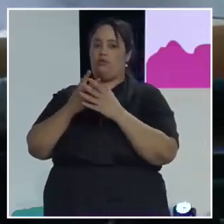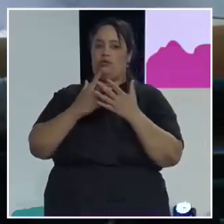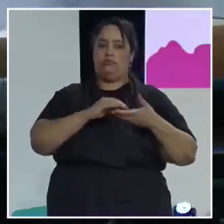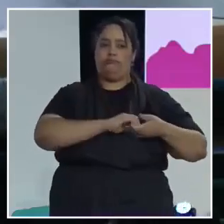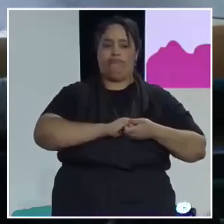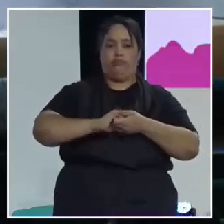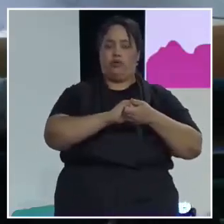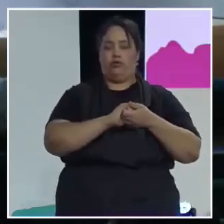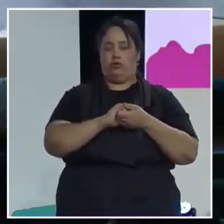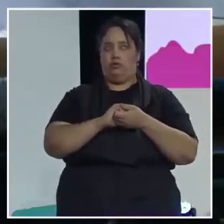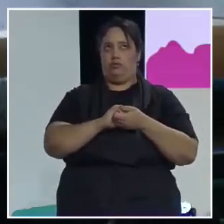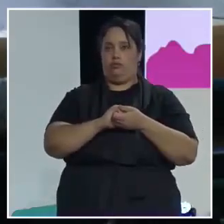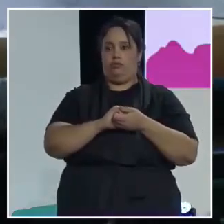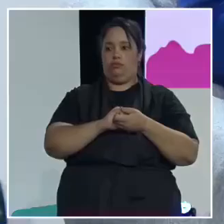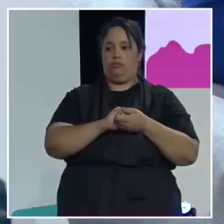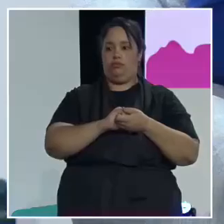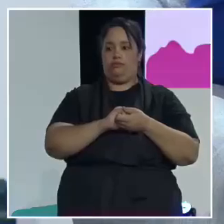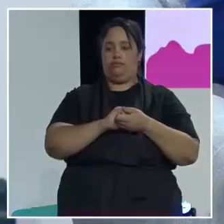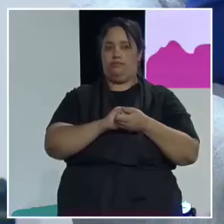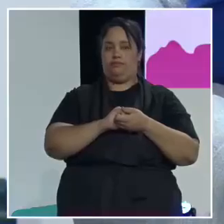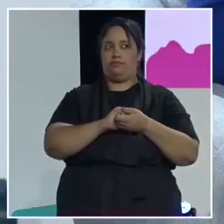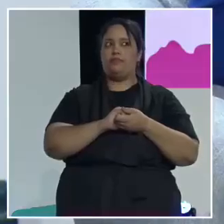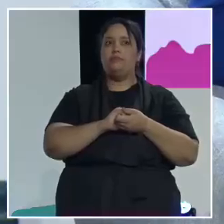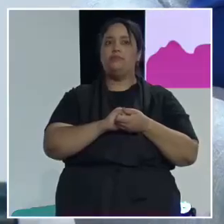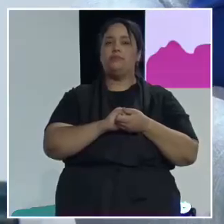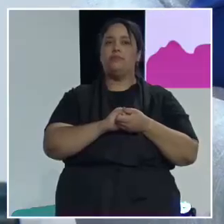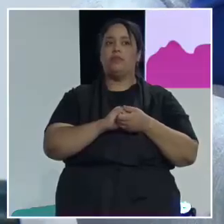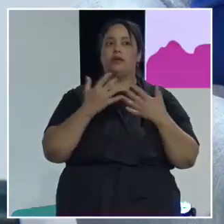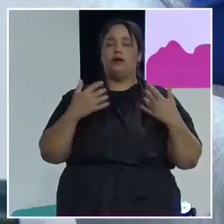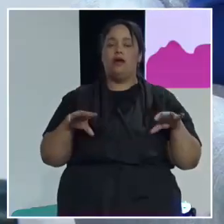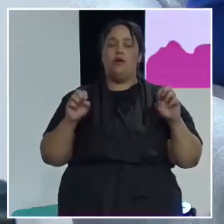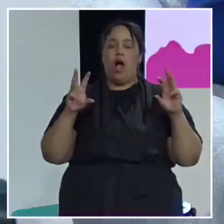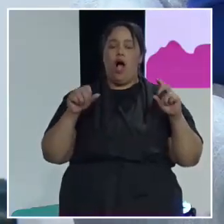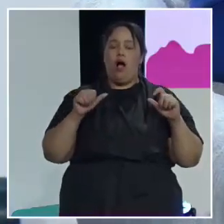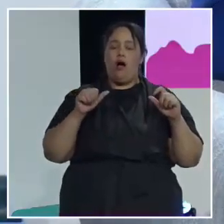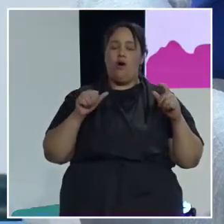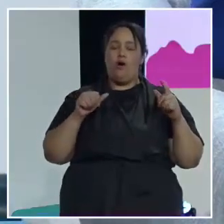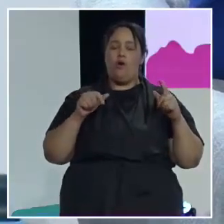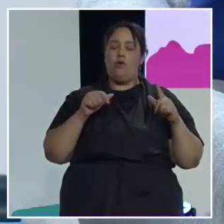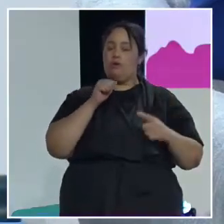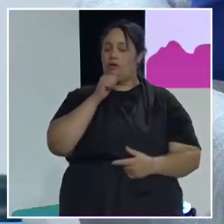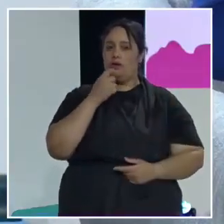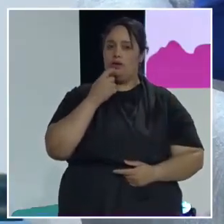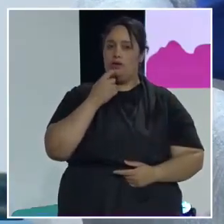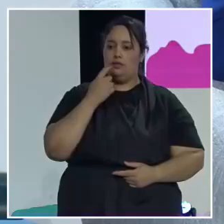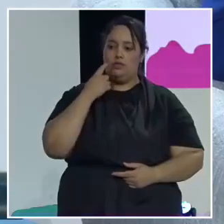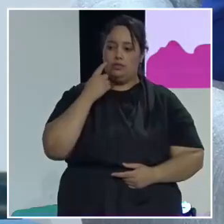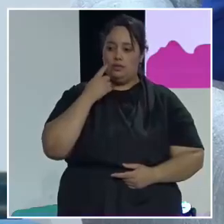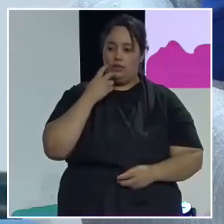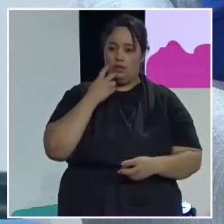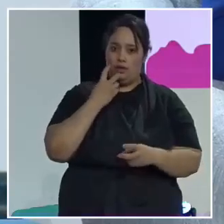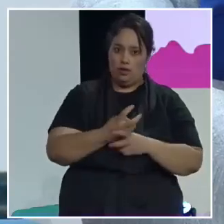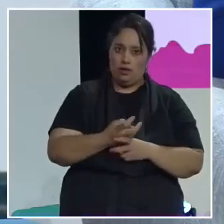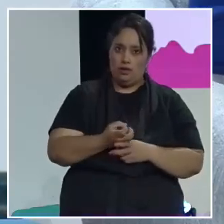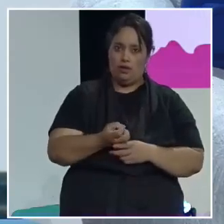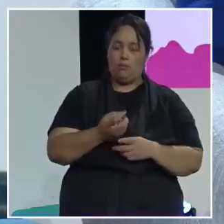SDG? Please. Wow. No softball to start off the panel. You got straight at it. Well, first of all, I just